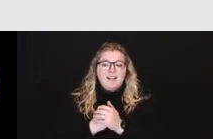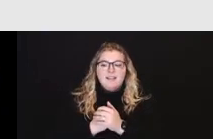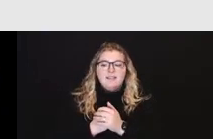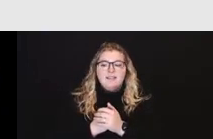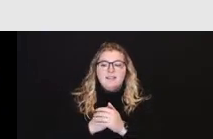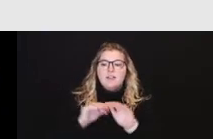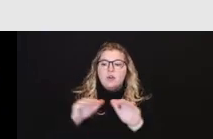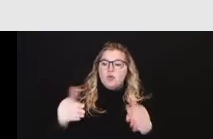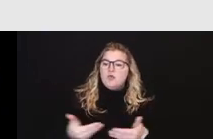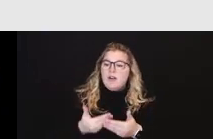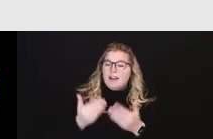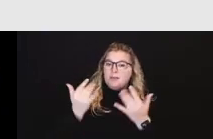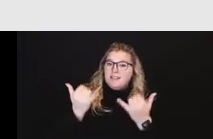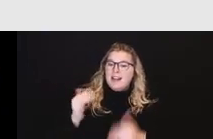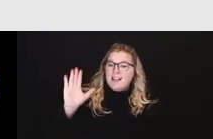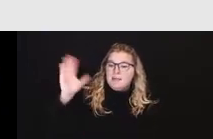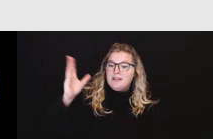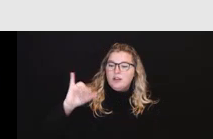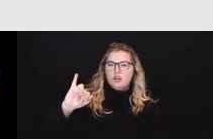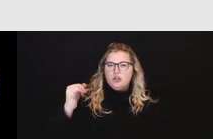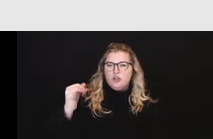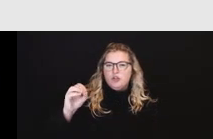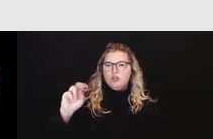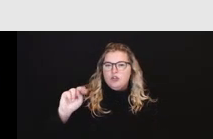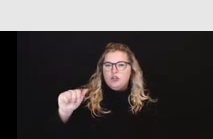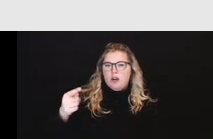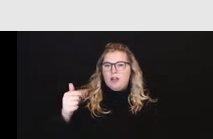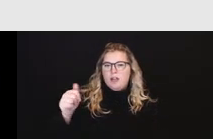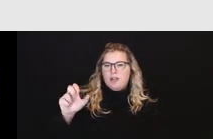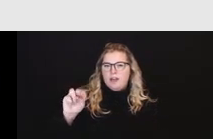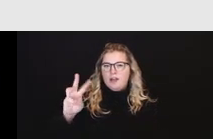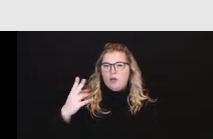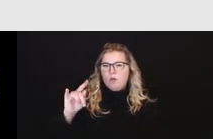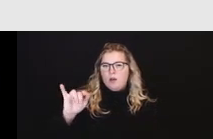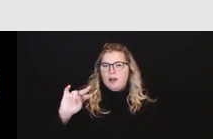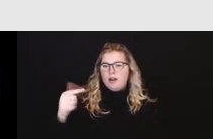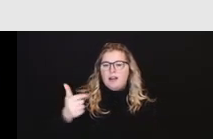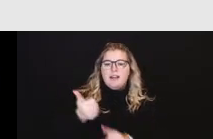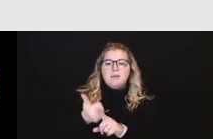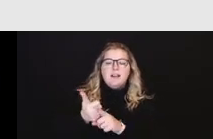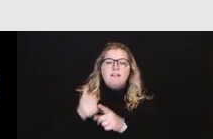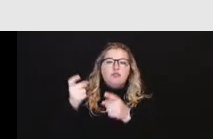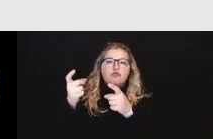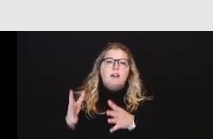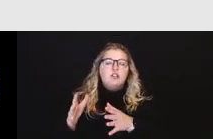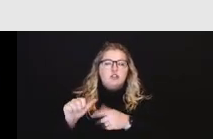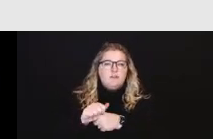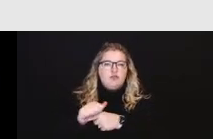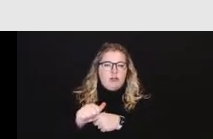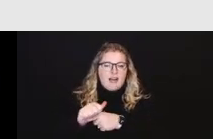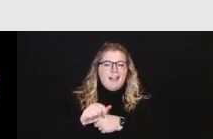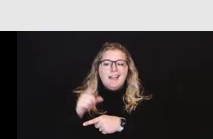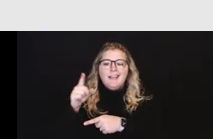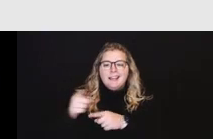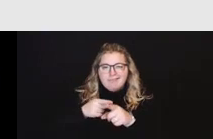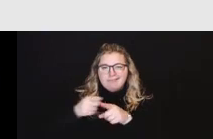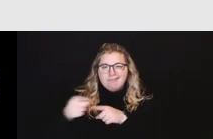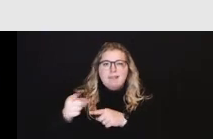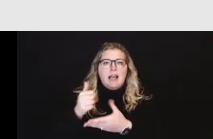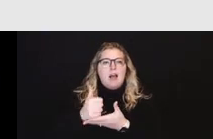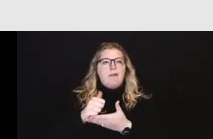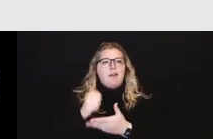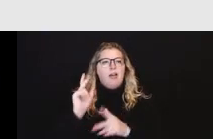today's speaker, Jonathan Whiting. Jonathan is the Director of Training at WebAIM. His main passion is helping others learn to make